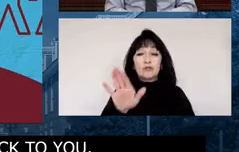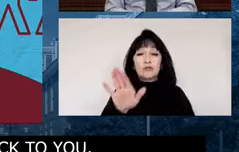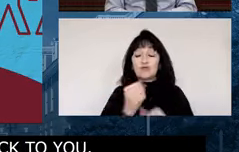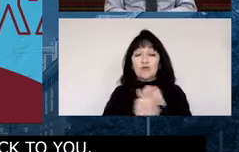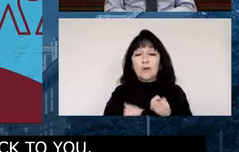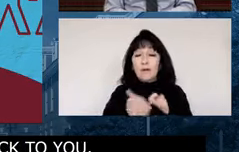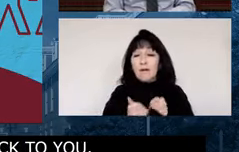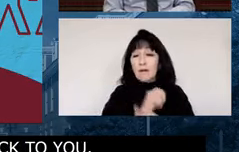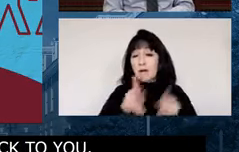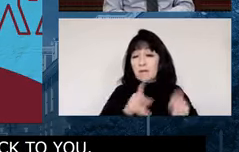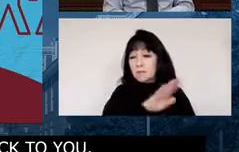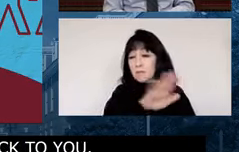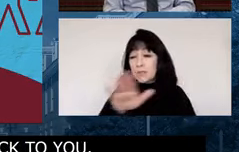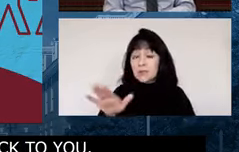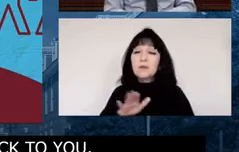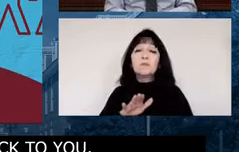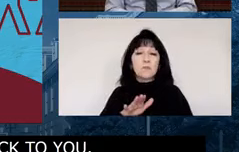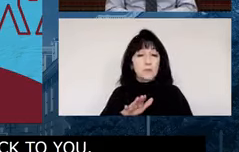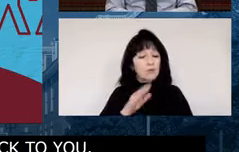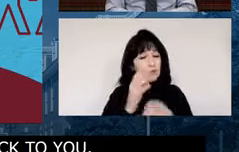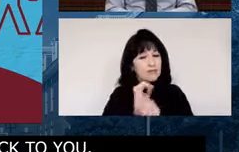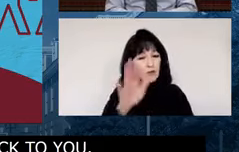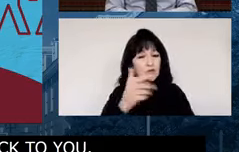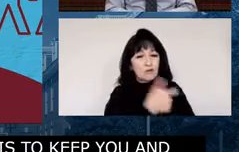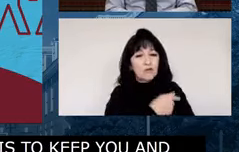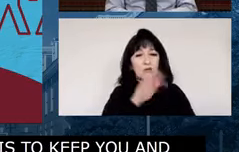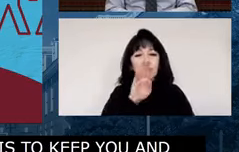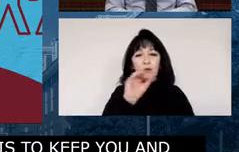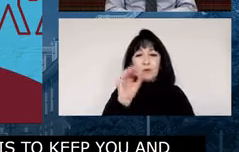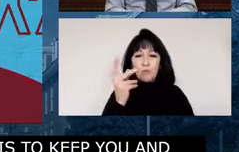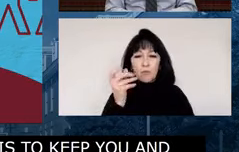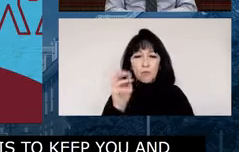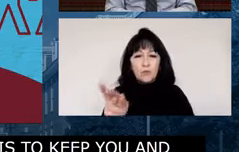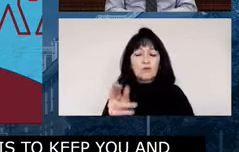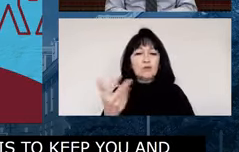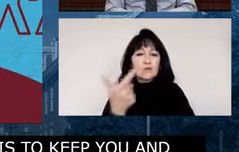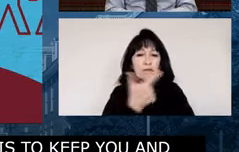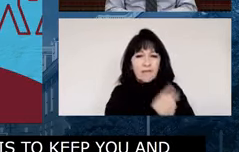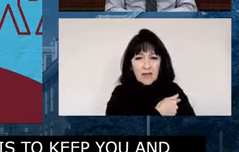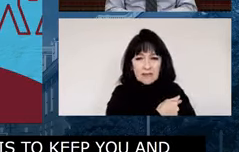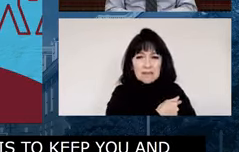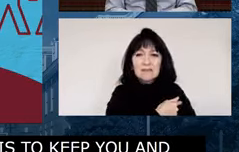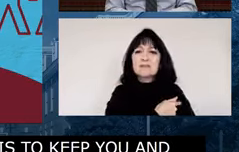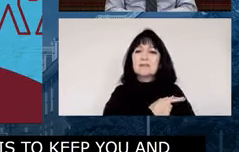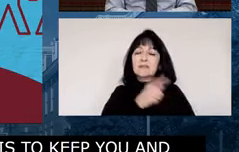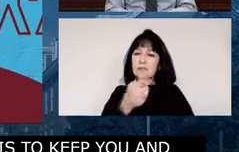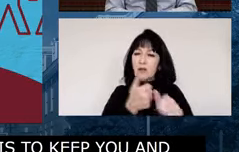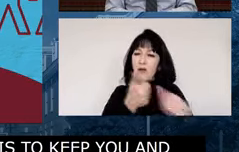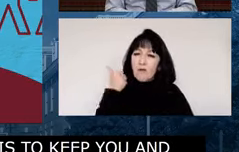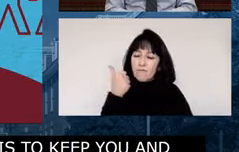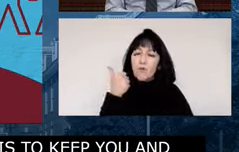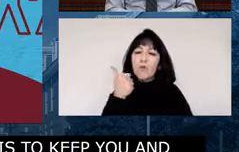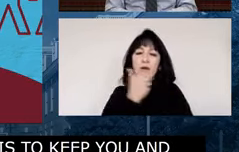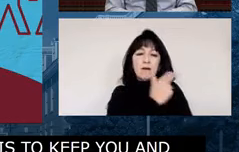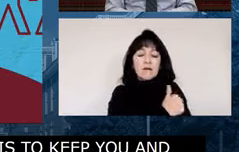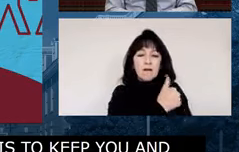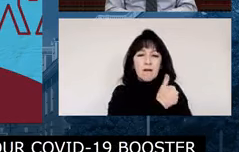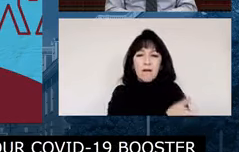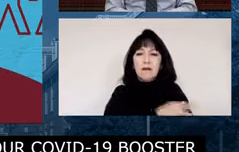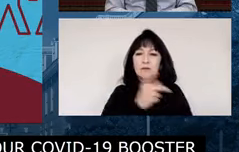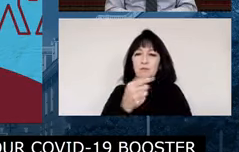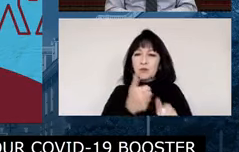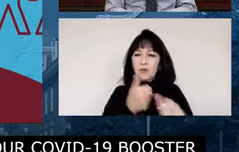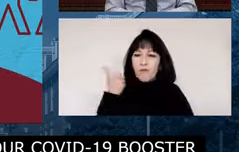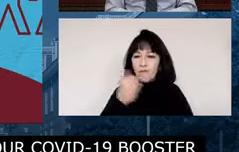Overwhelmingly, your odds of staying healthy and out of the emergency room, out of the hospitals, if you